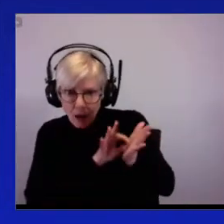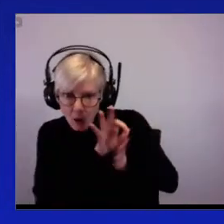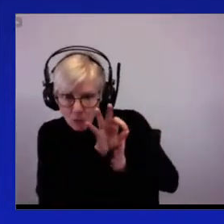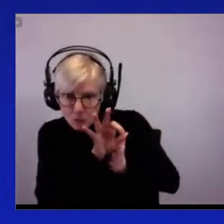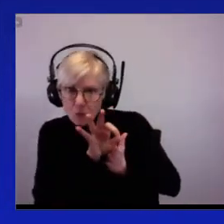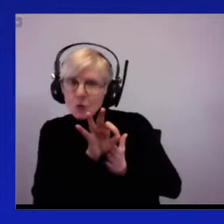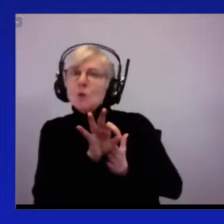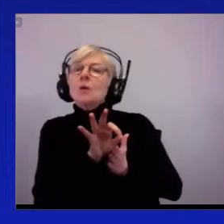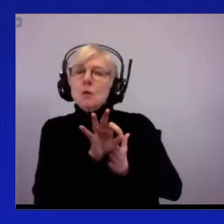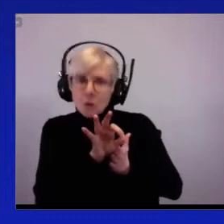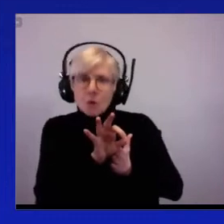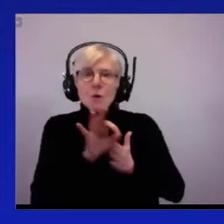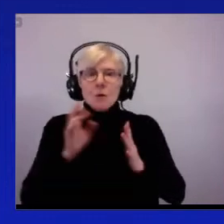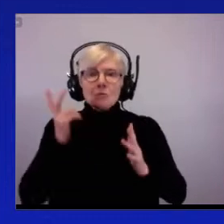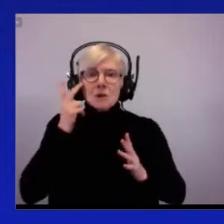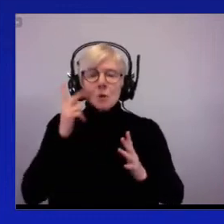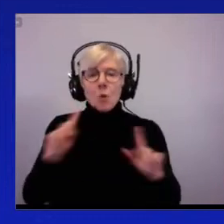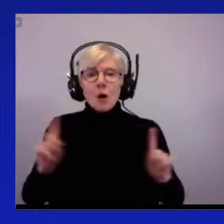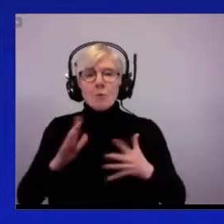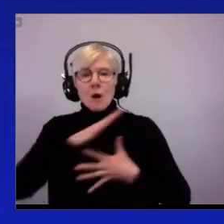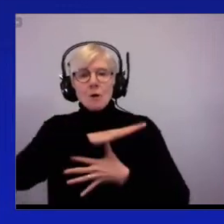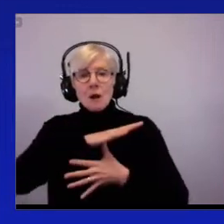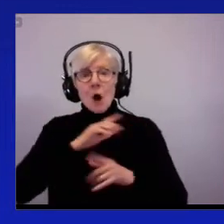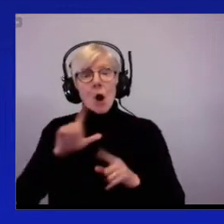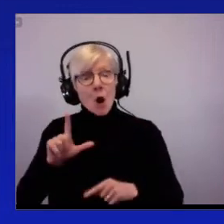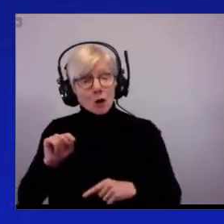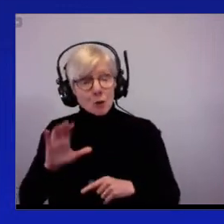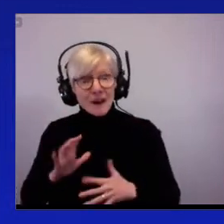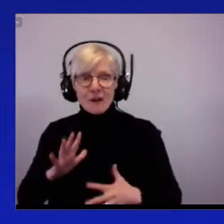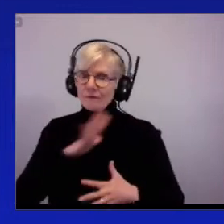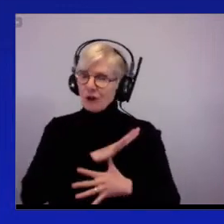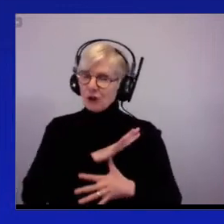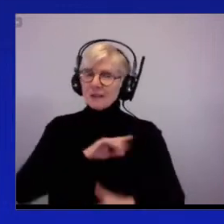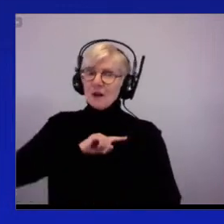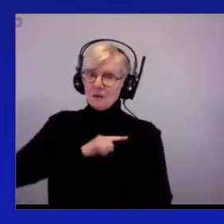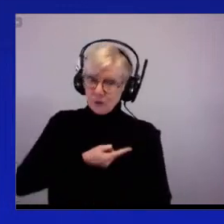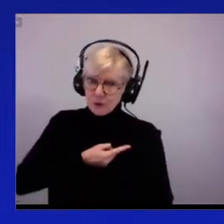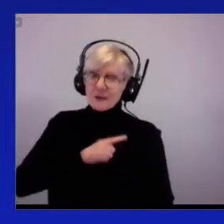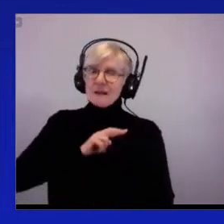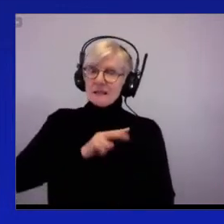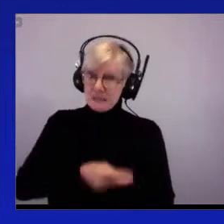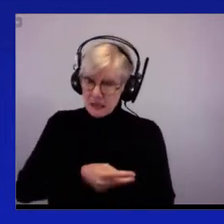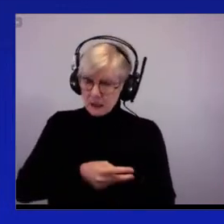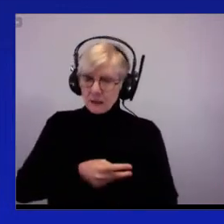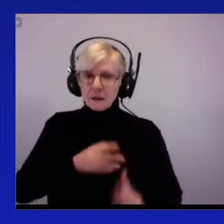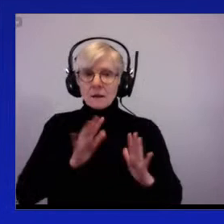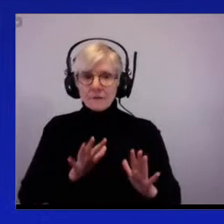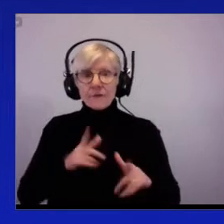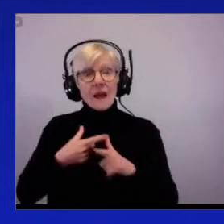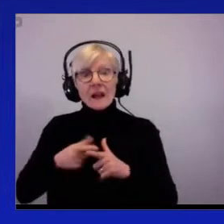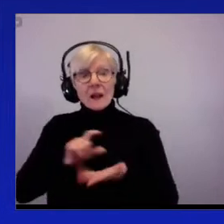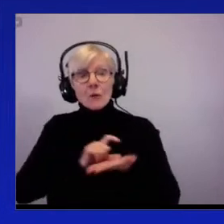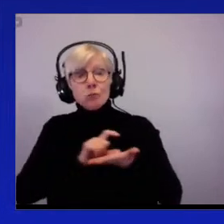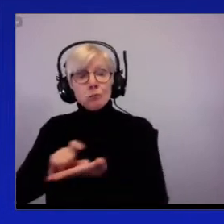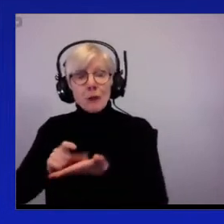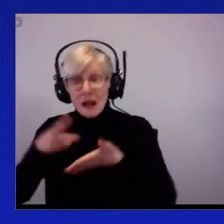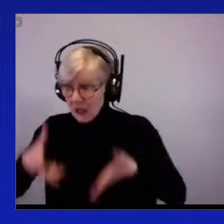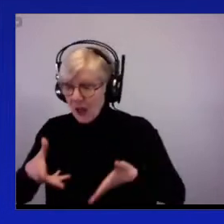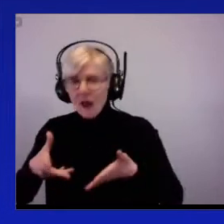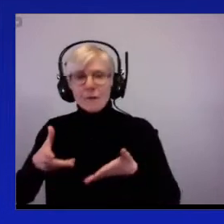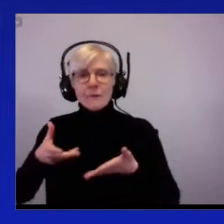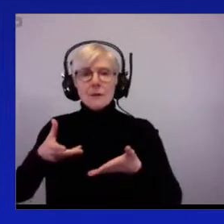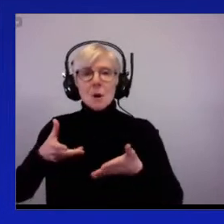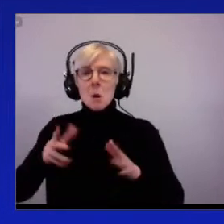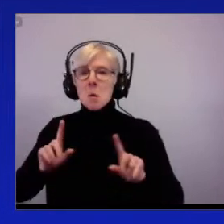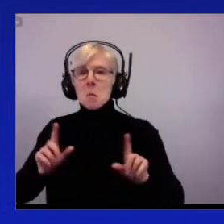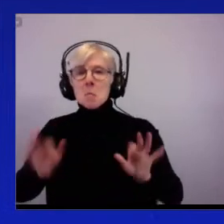looking at, as Dr. Etch has mentioned, our priority long-term care. Let's get their second doses, and then what do we have left? What needs to be moved around? So